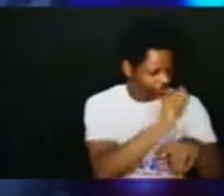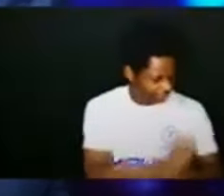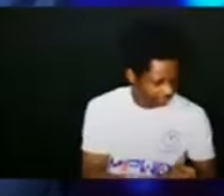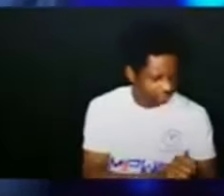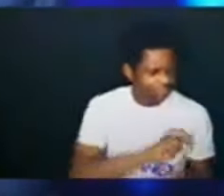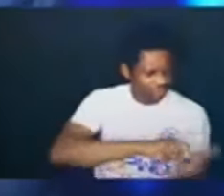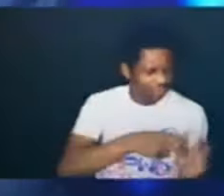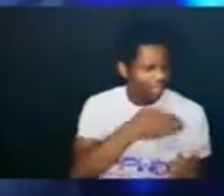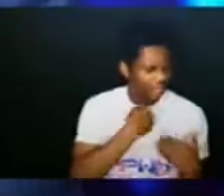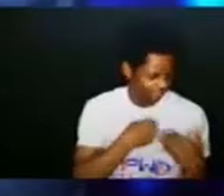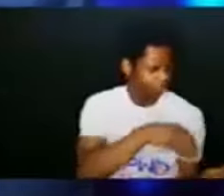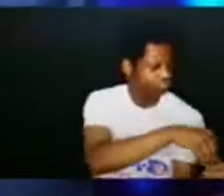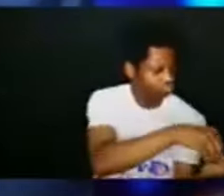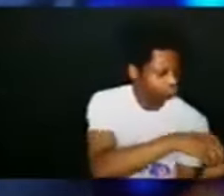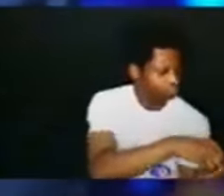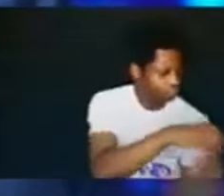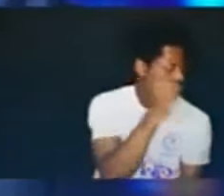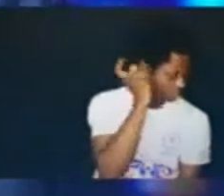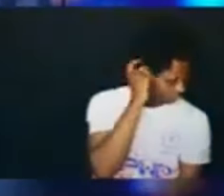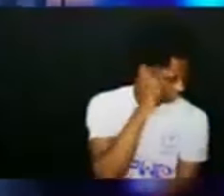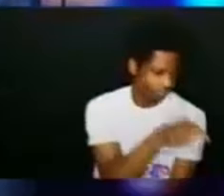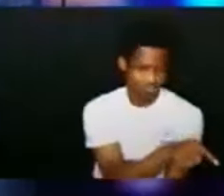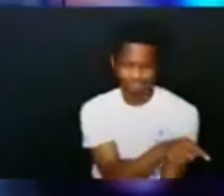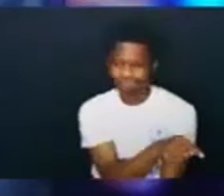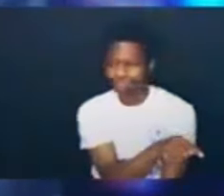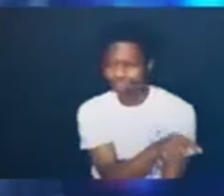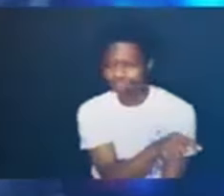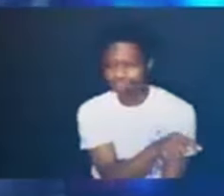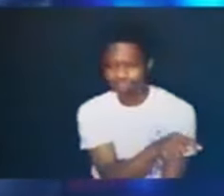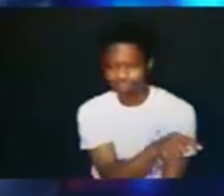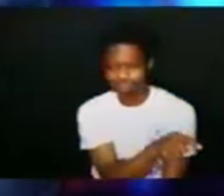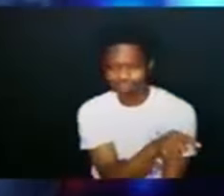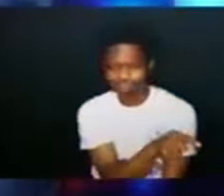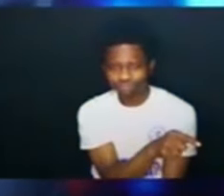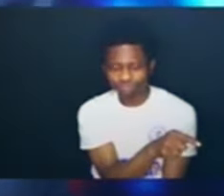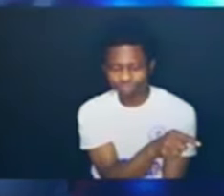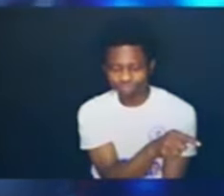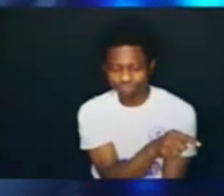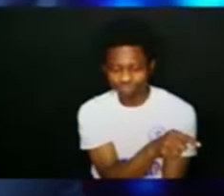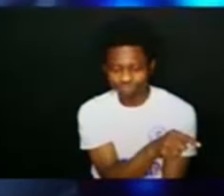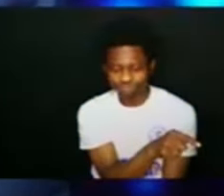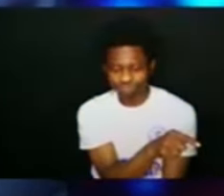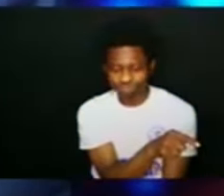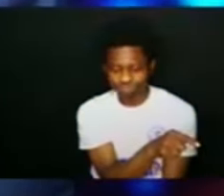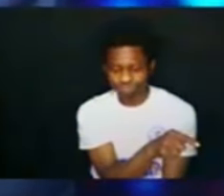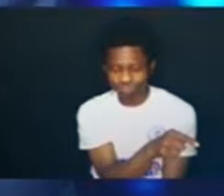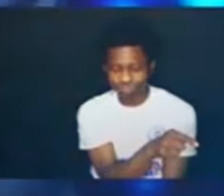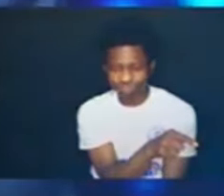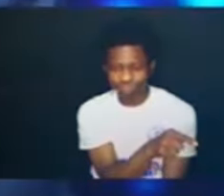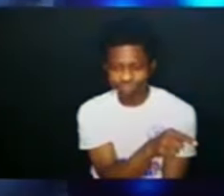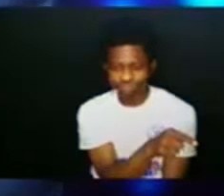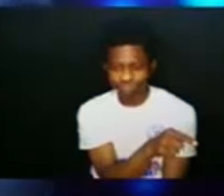mreno, sintidia. Na se, obi hunua. And I said, obi hunu, mu, wa munim dia won